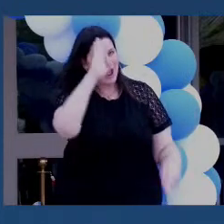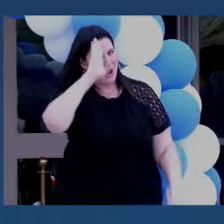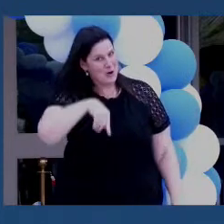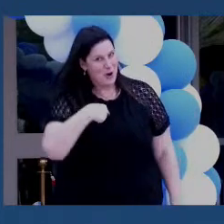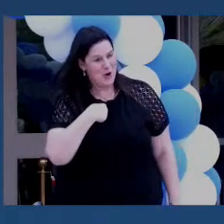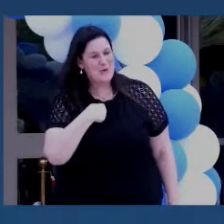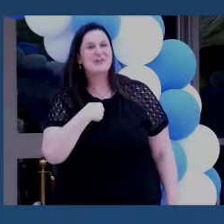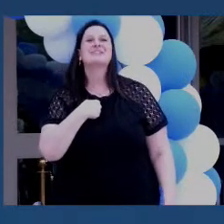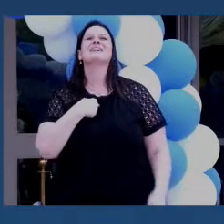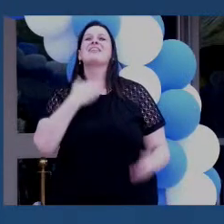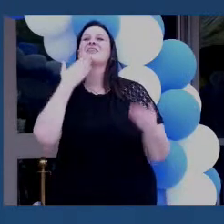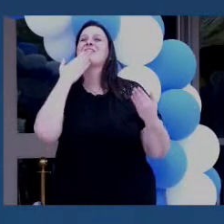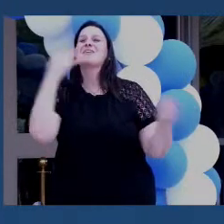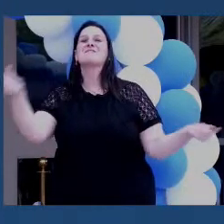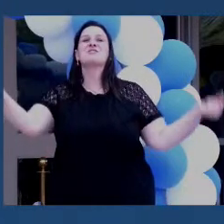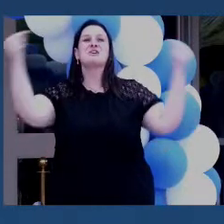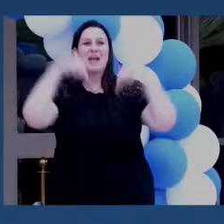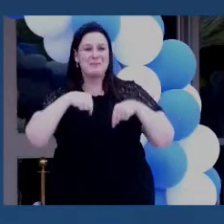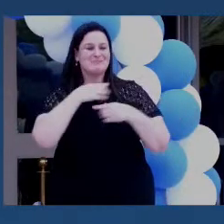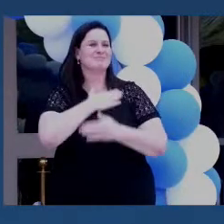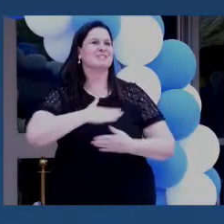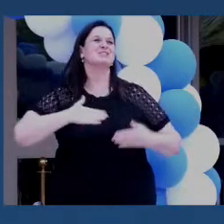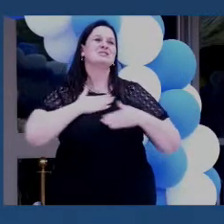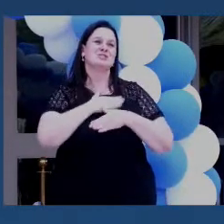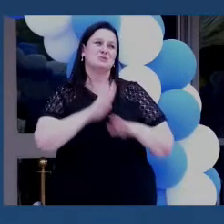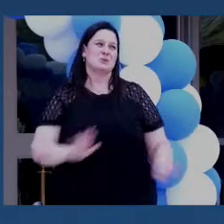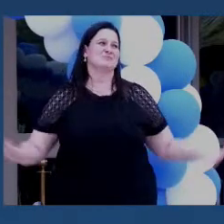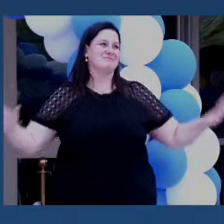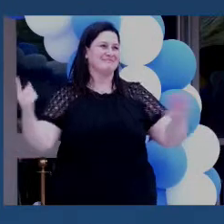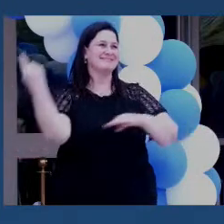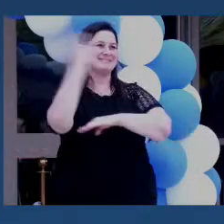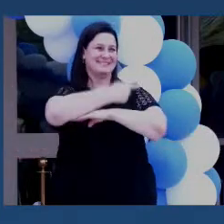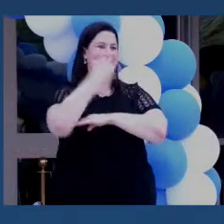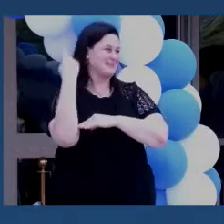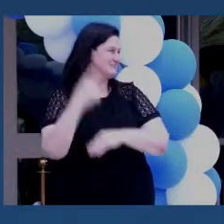Thank you all for coming. Enjoy the day.